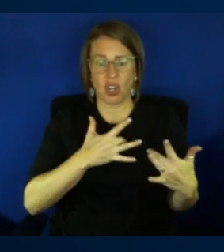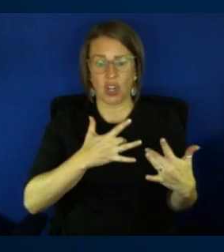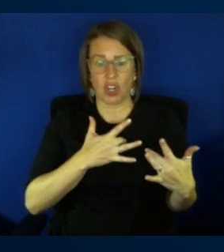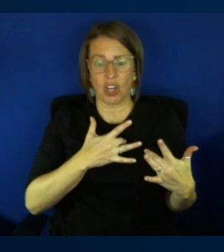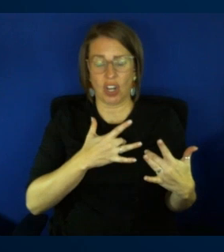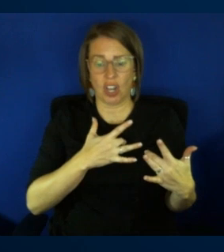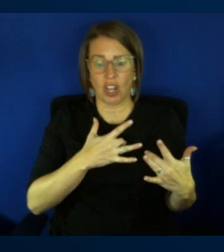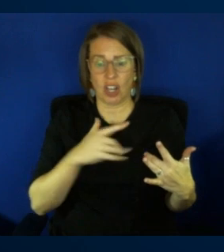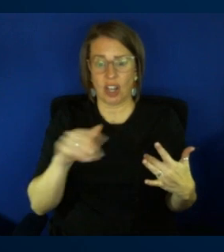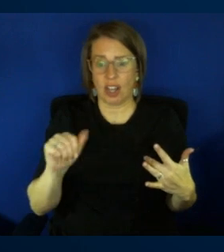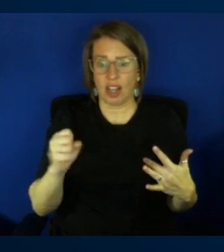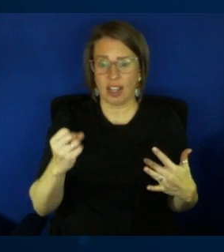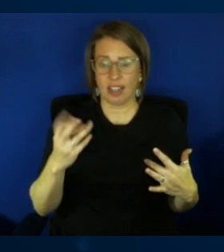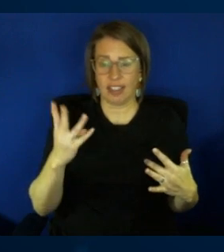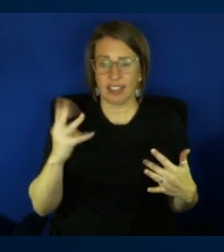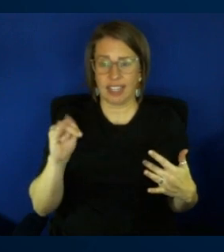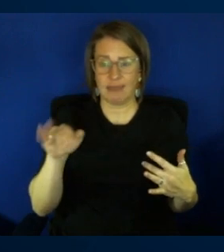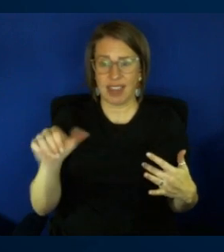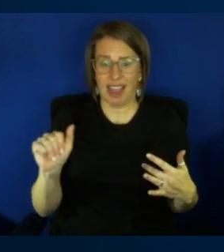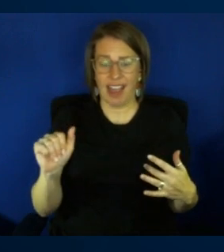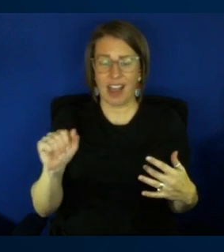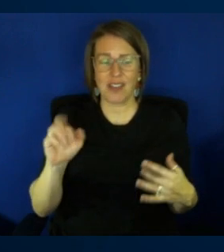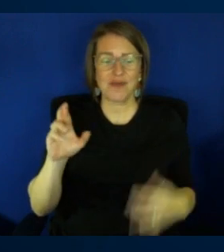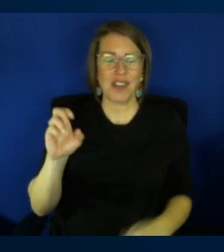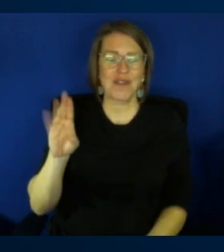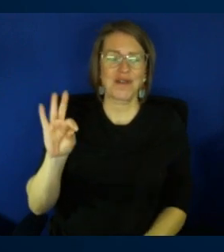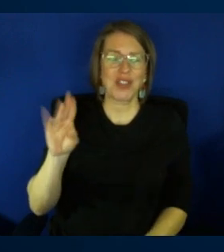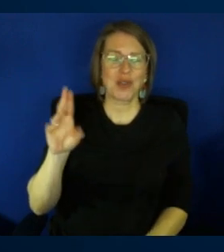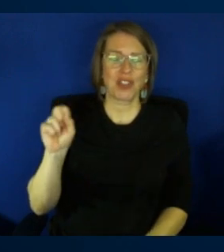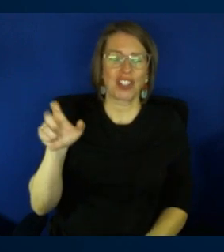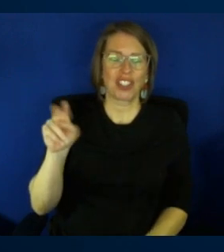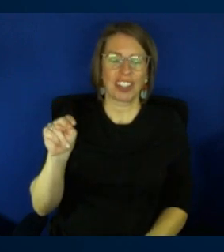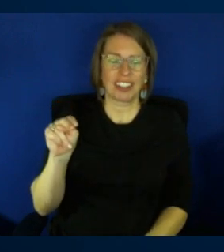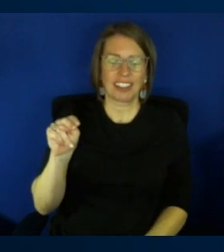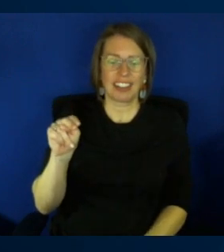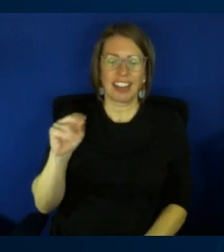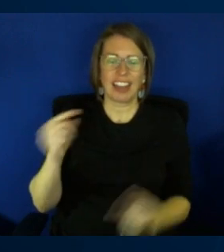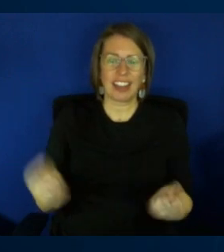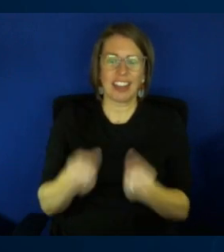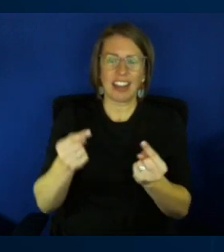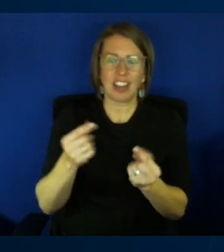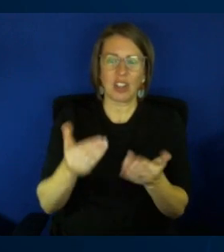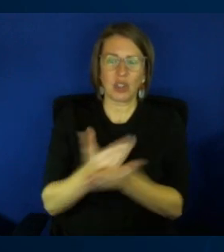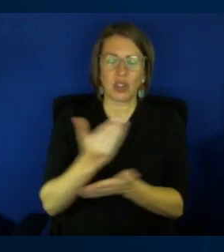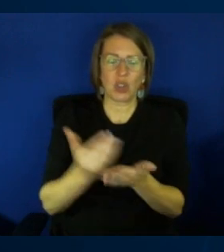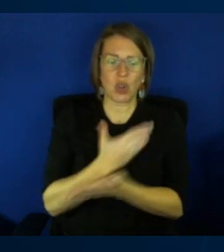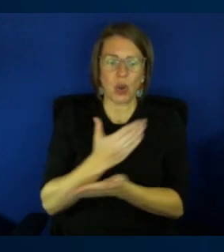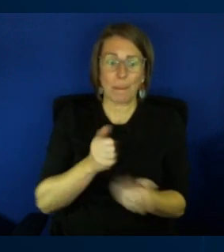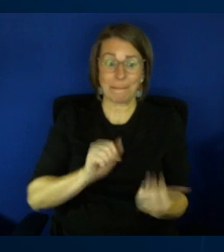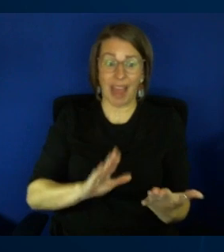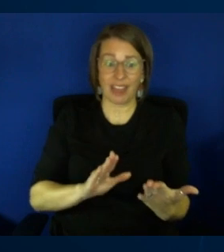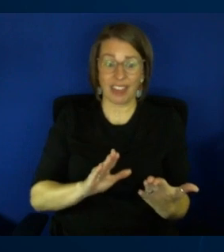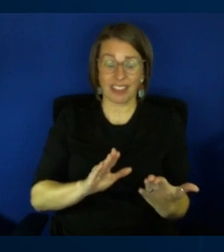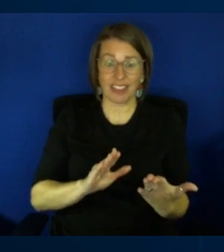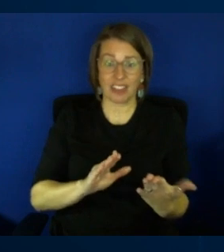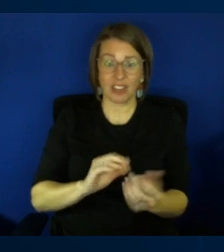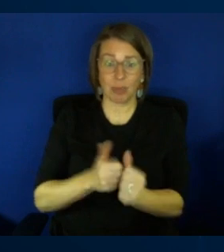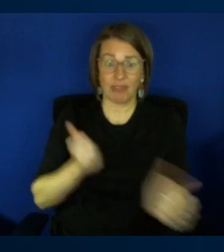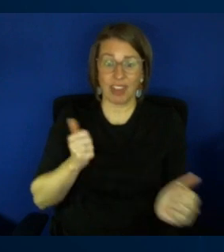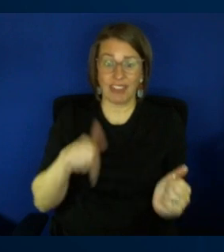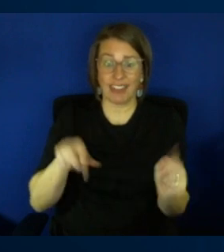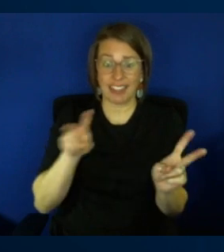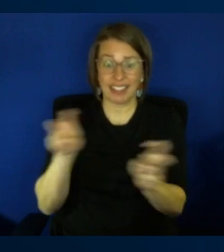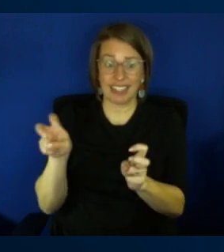ischemia reperfusion injury. Can you tell me if there are any new methods to prevent this issue? First,